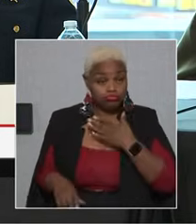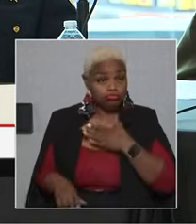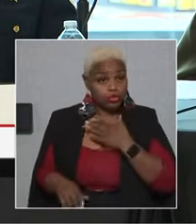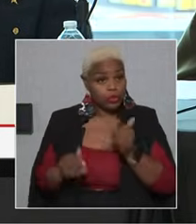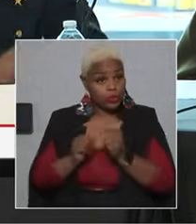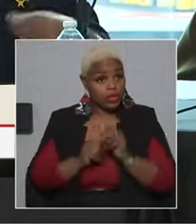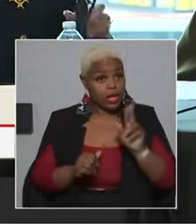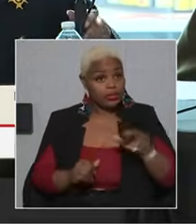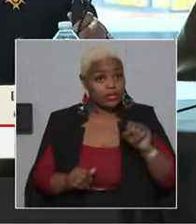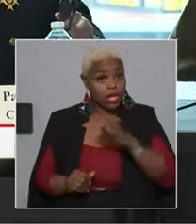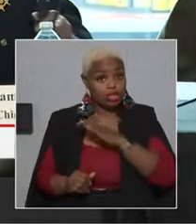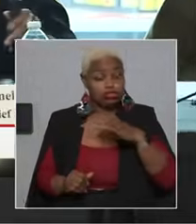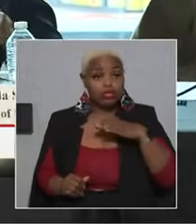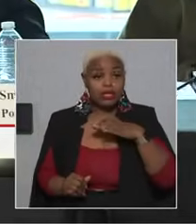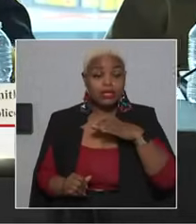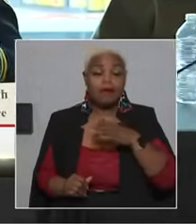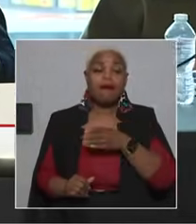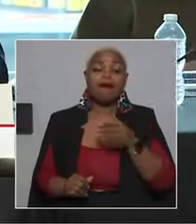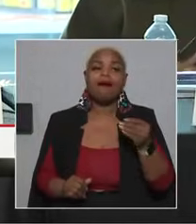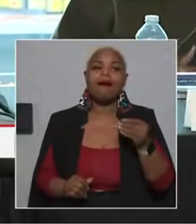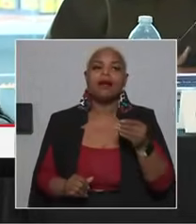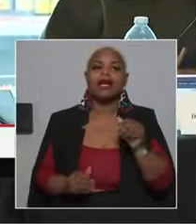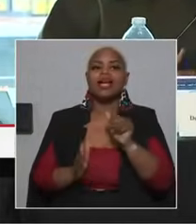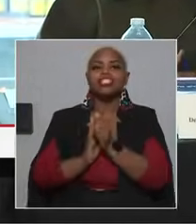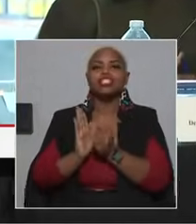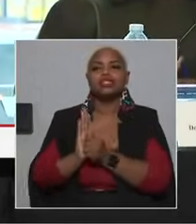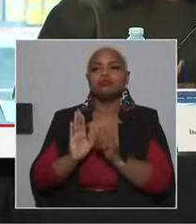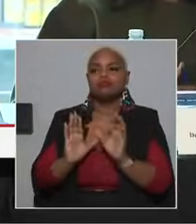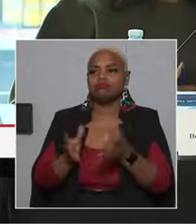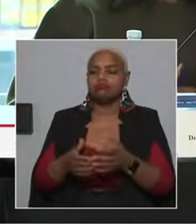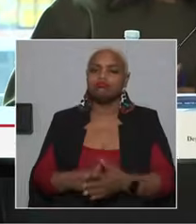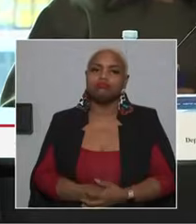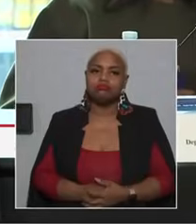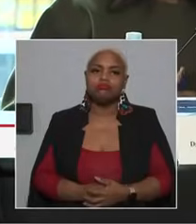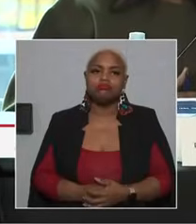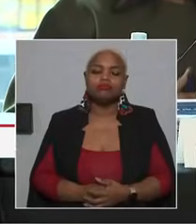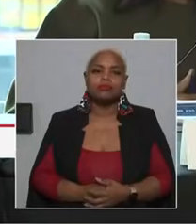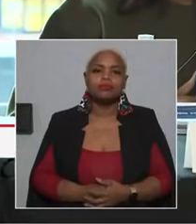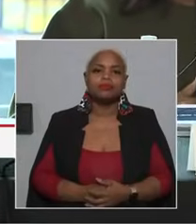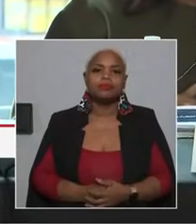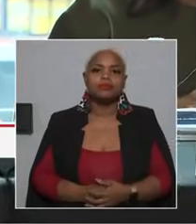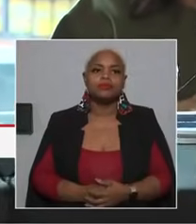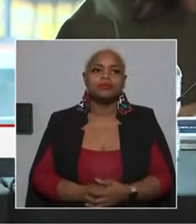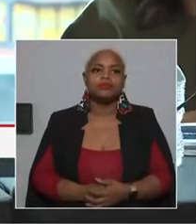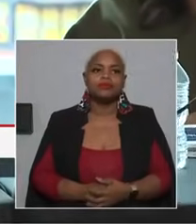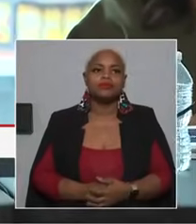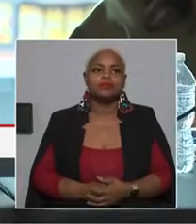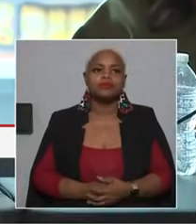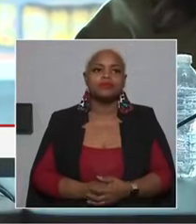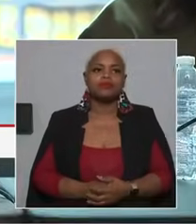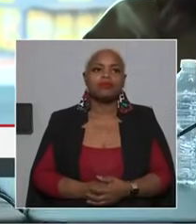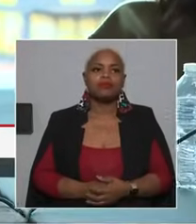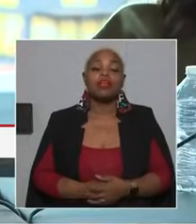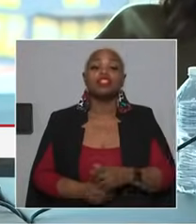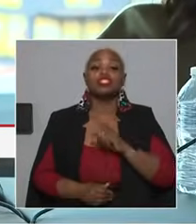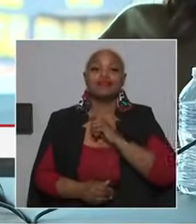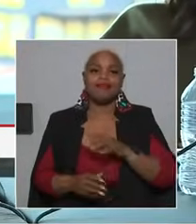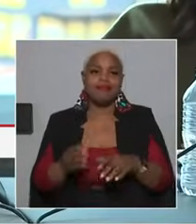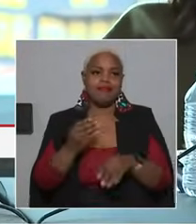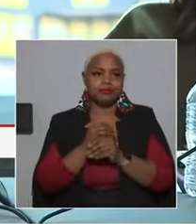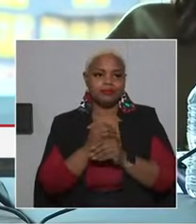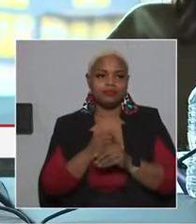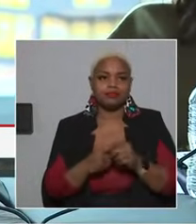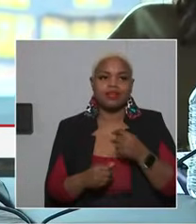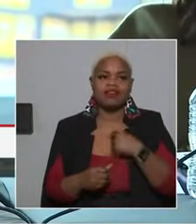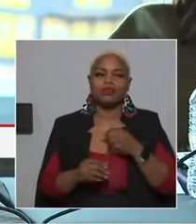Chief. And so to answer your last question first, I have no comment with respect to